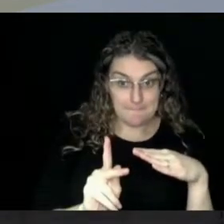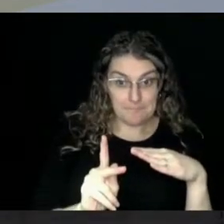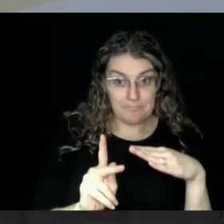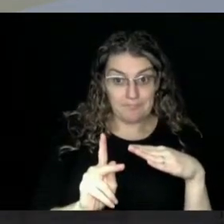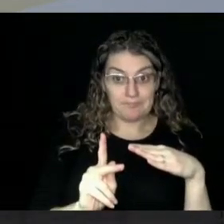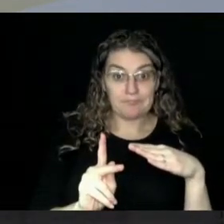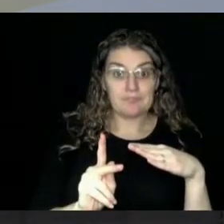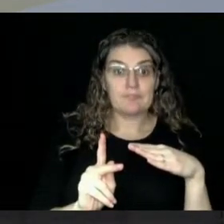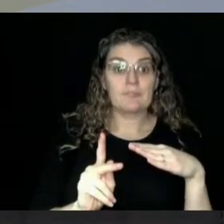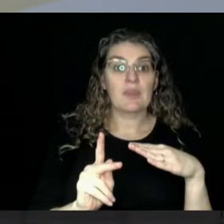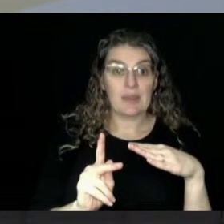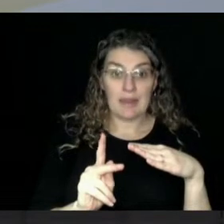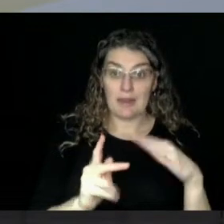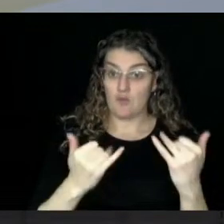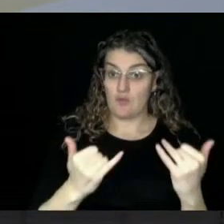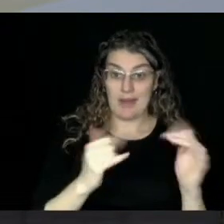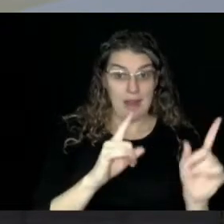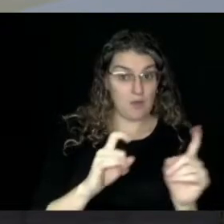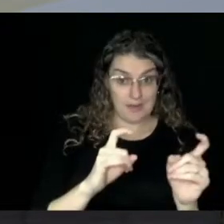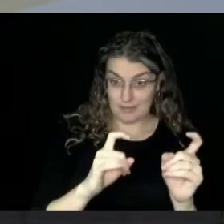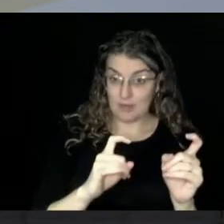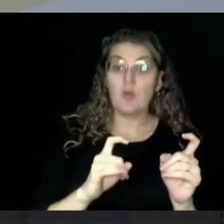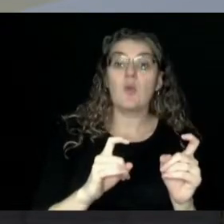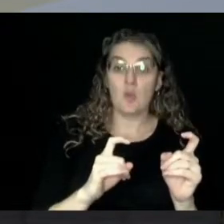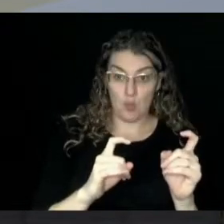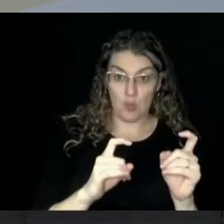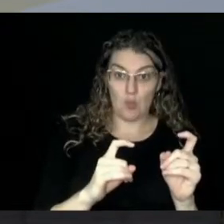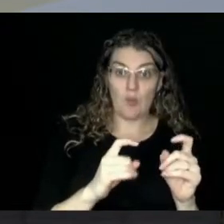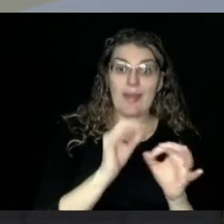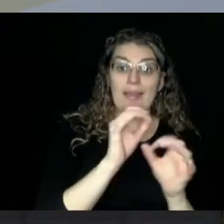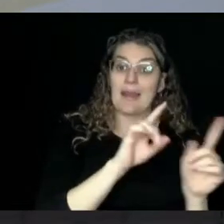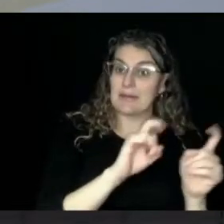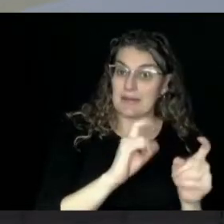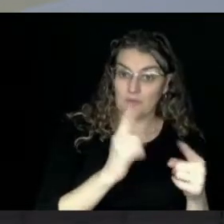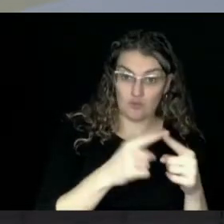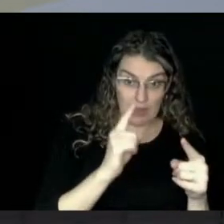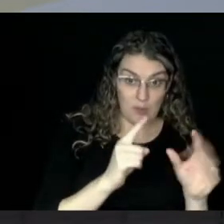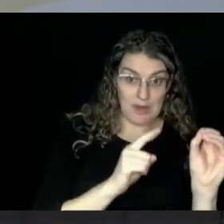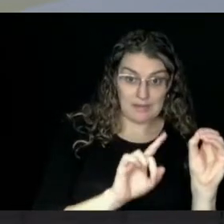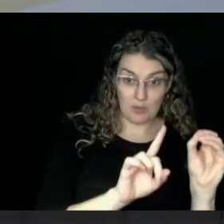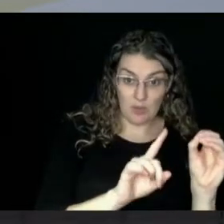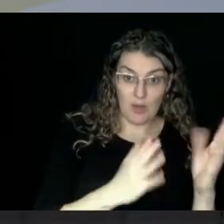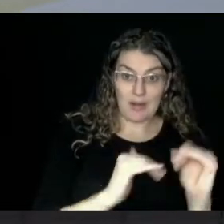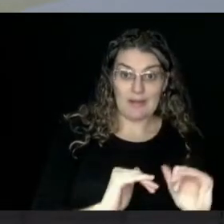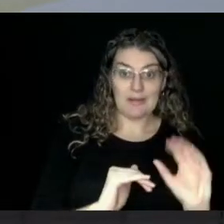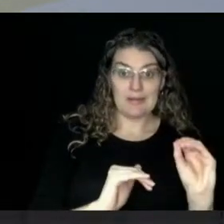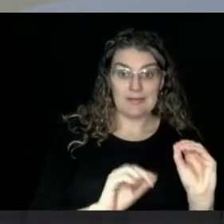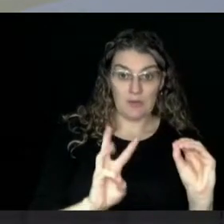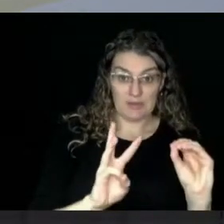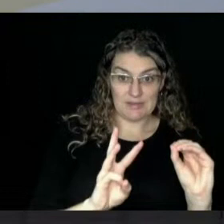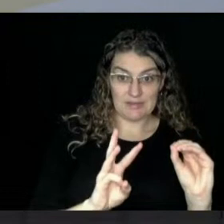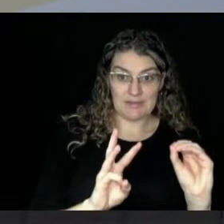not otherwise being tested will be tested on days 0 to 1, 4 to 6, and 9 to 11.